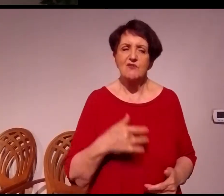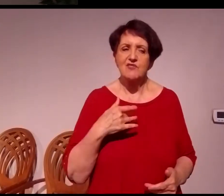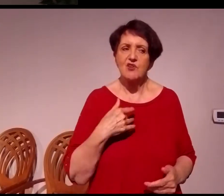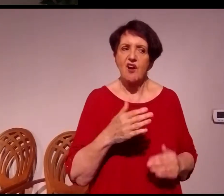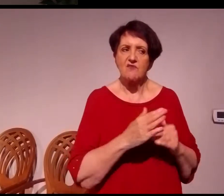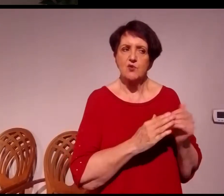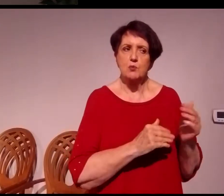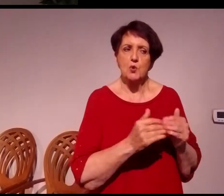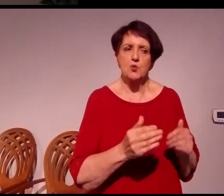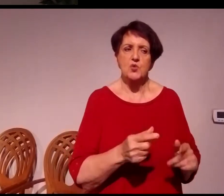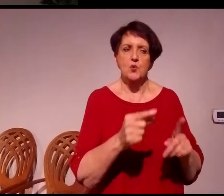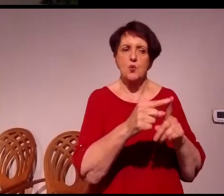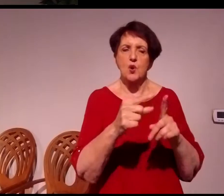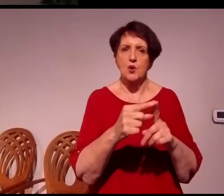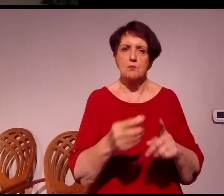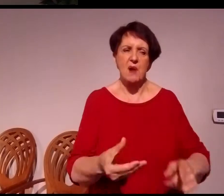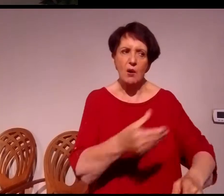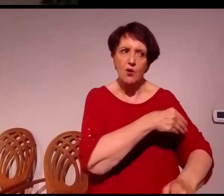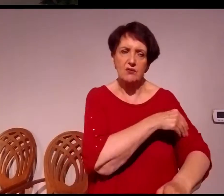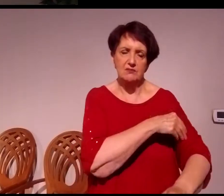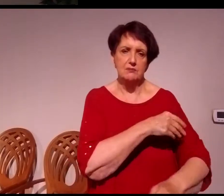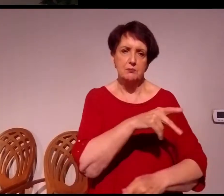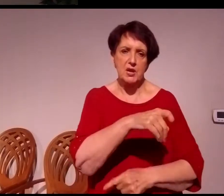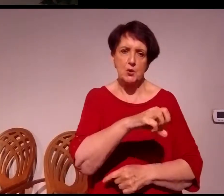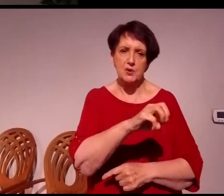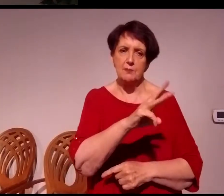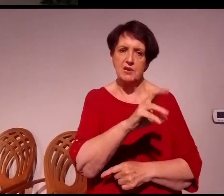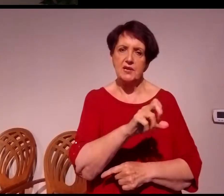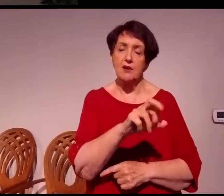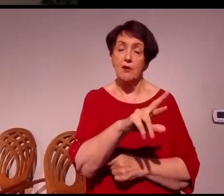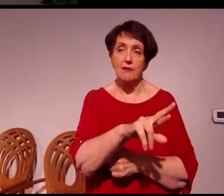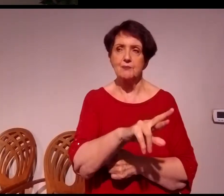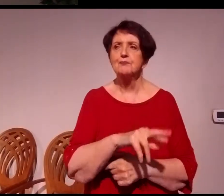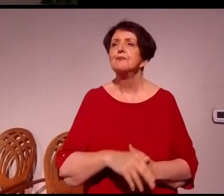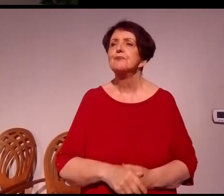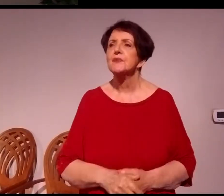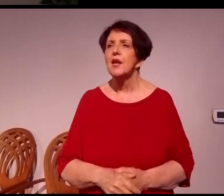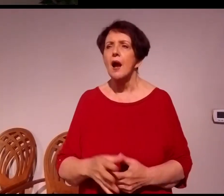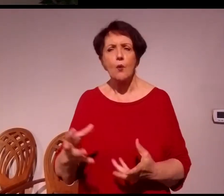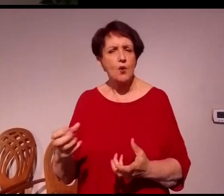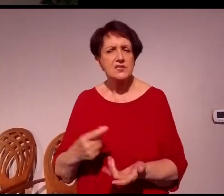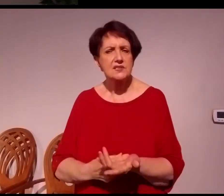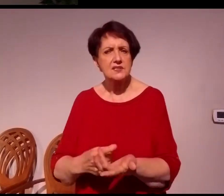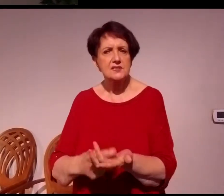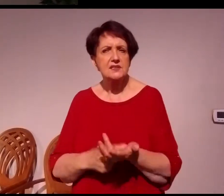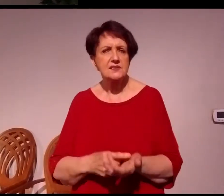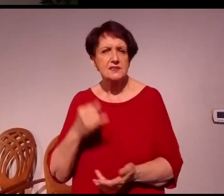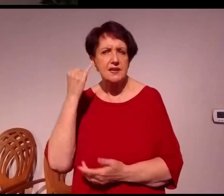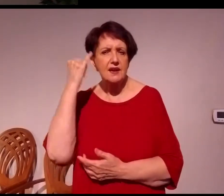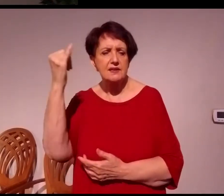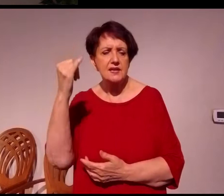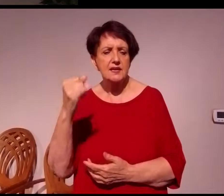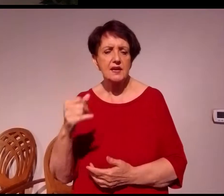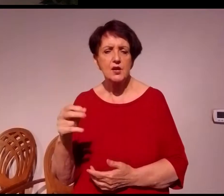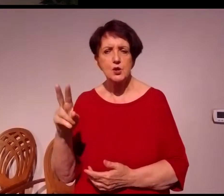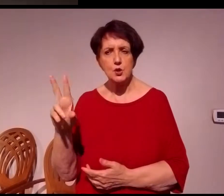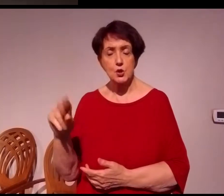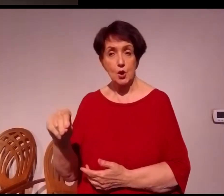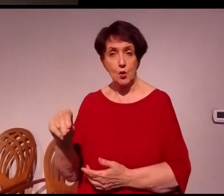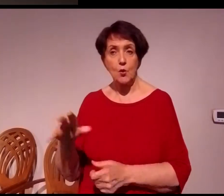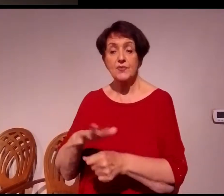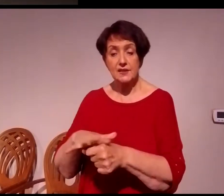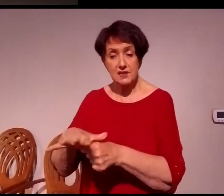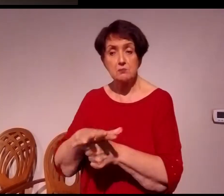we? And so I really want to talk about this idea that no is a place of